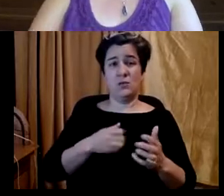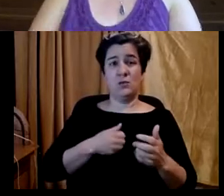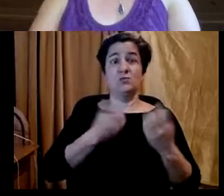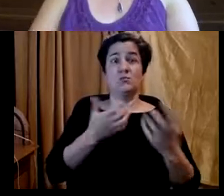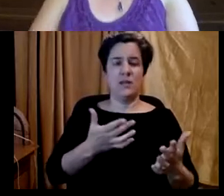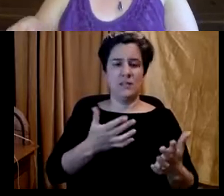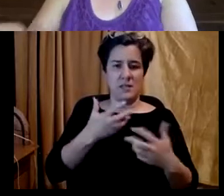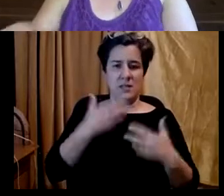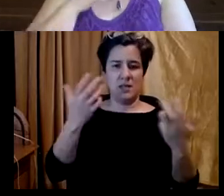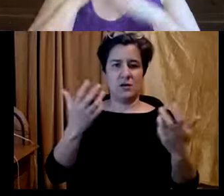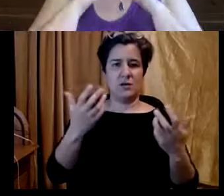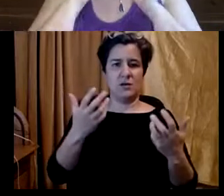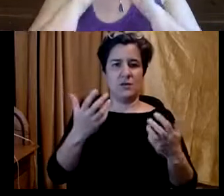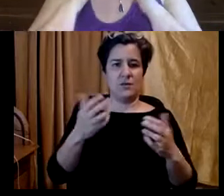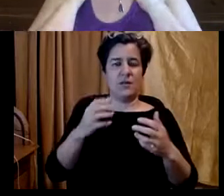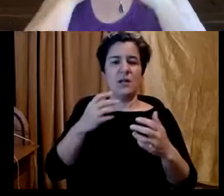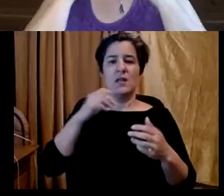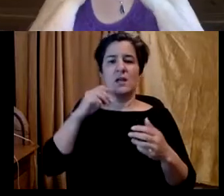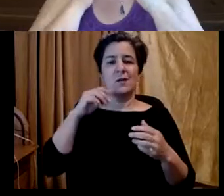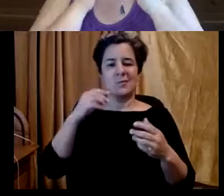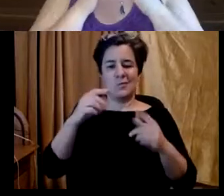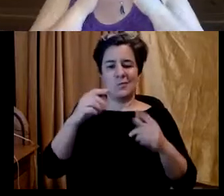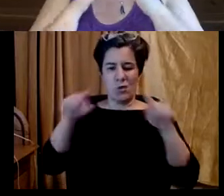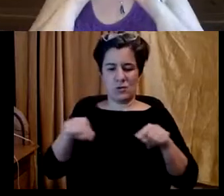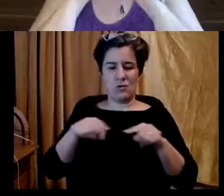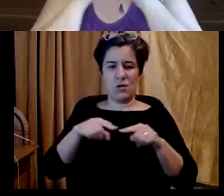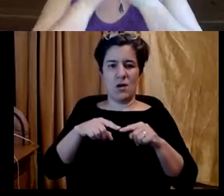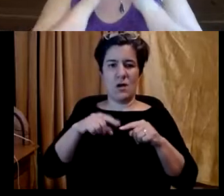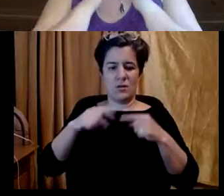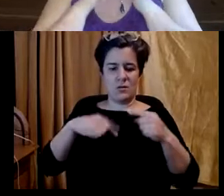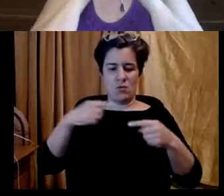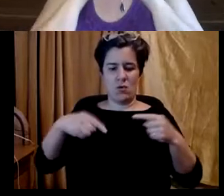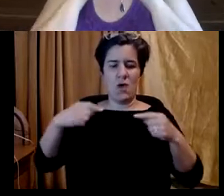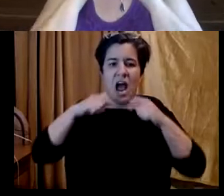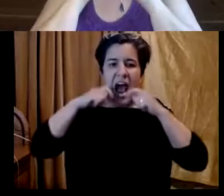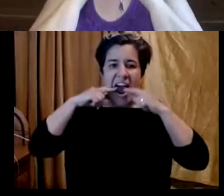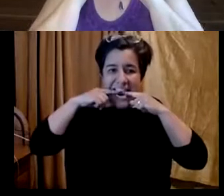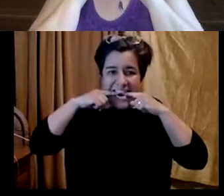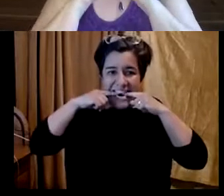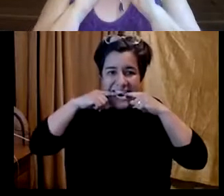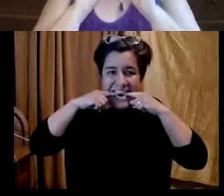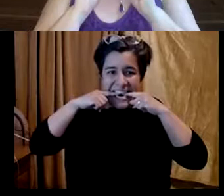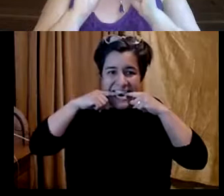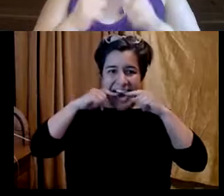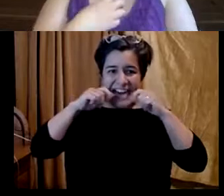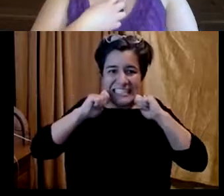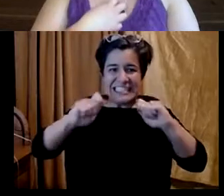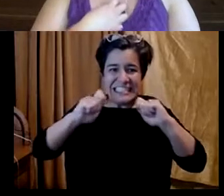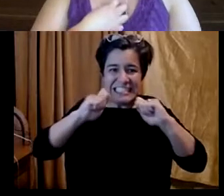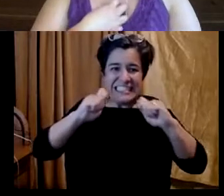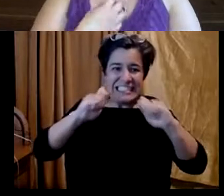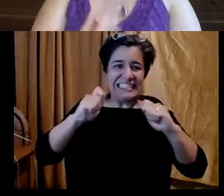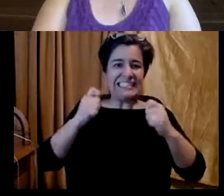washcloth, twisting the corner, putting in your mouth, biting far enough back you don't hurt your teeth, pulling them forward, biting down. So